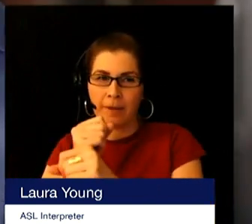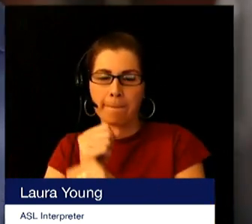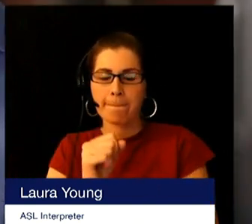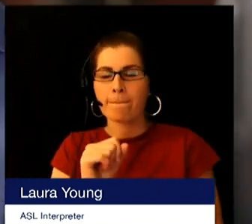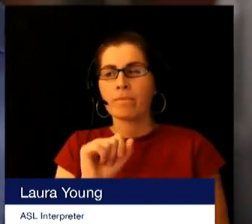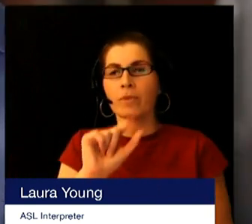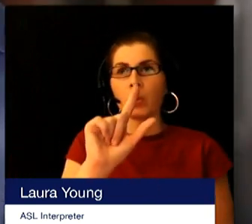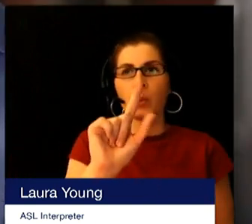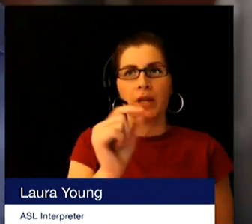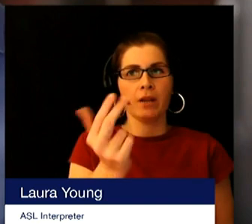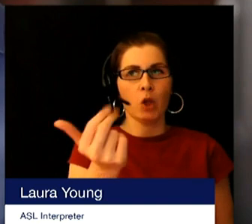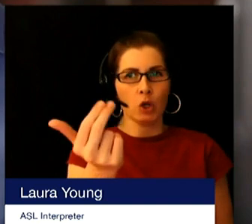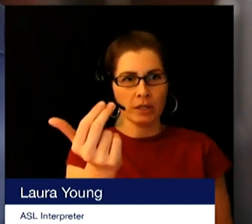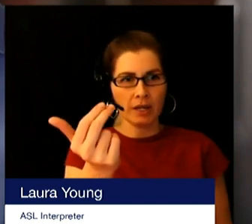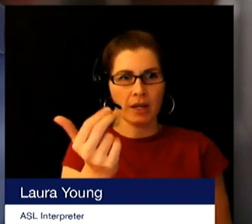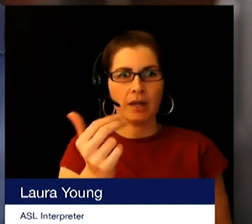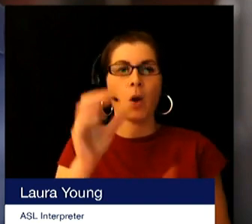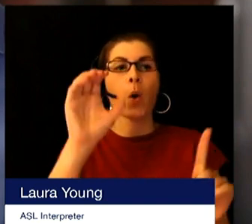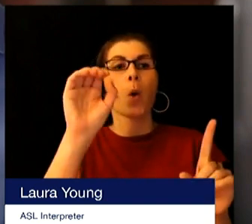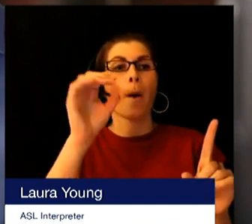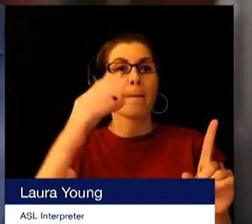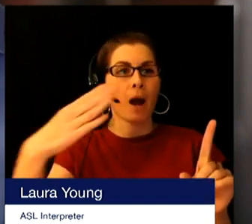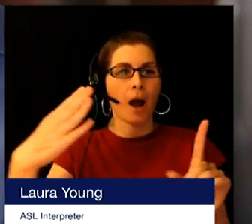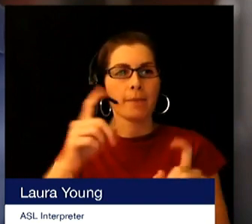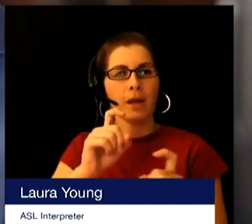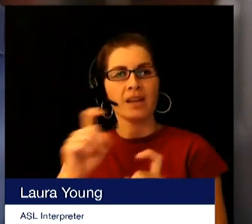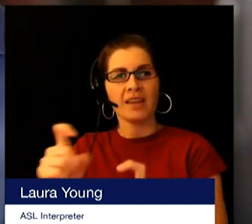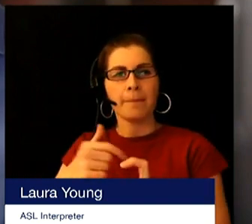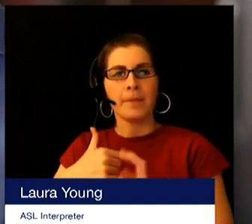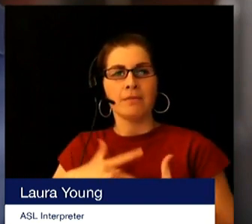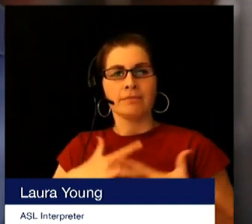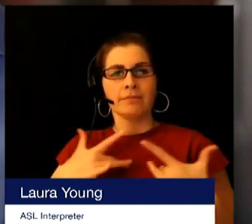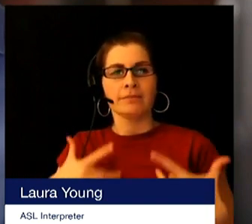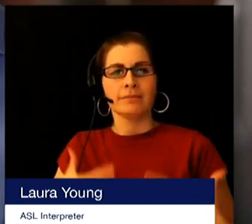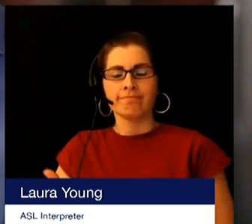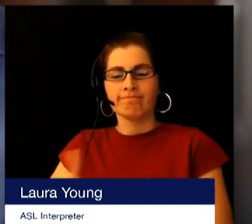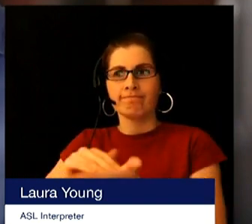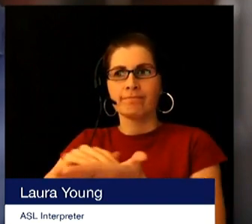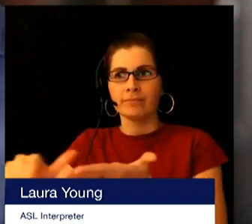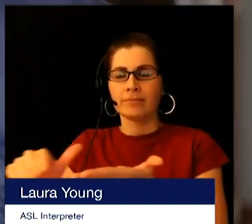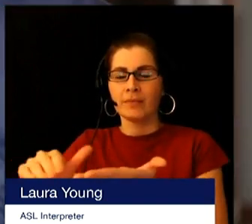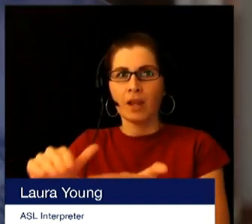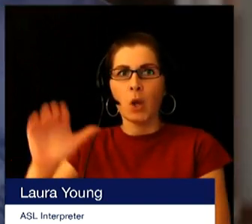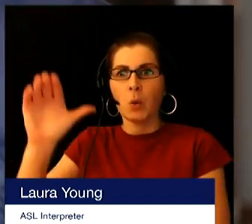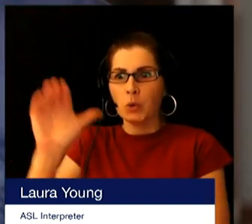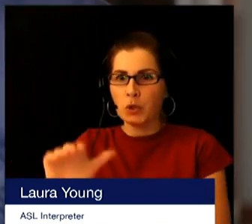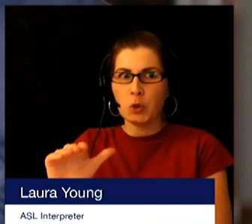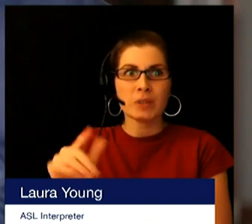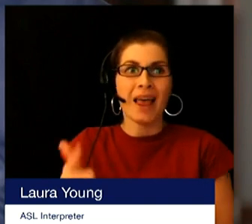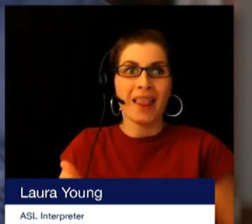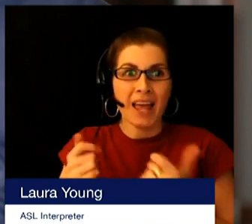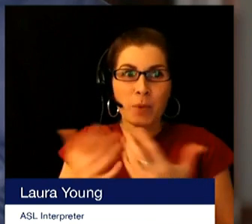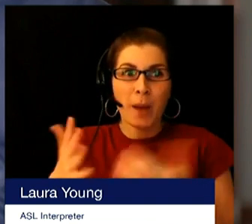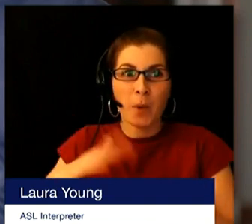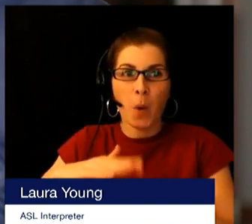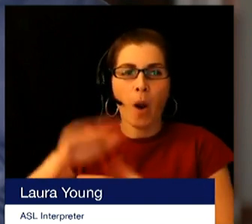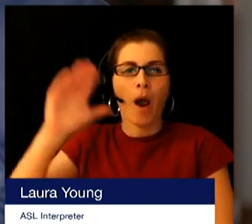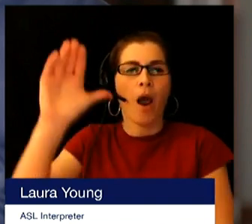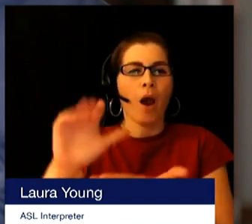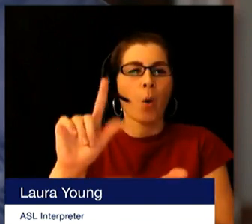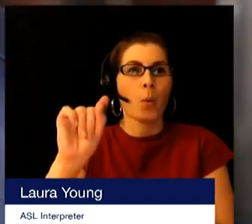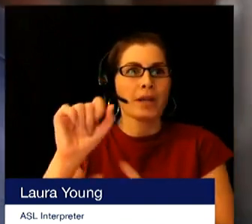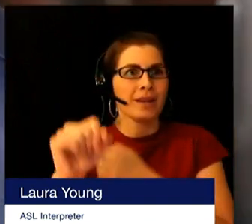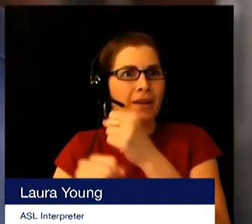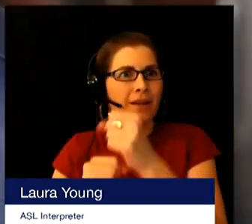2013, President Barack Obama granted me clemency, whereby he reduced my life without parole sentence to 20 years. Our prison system right now is based